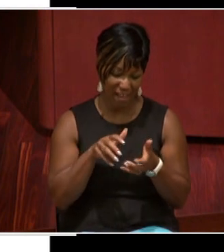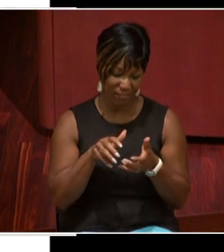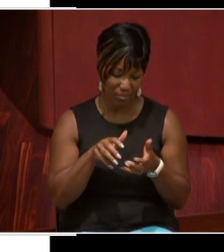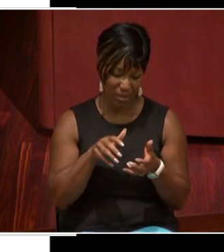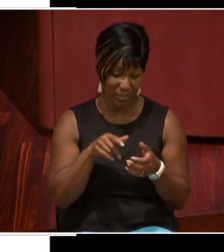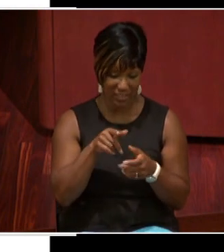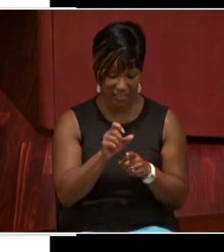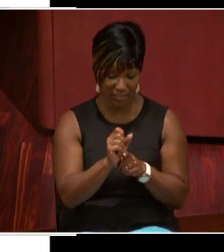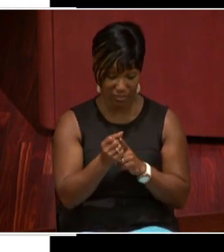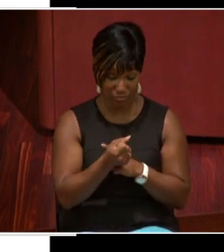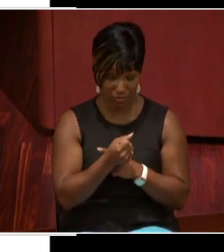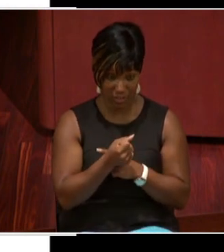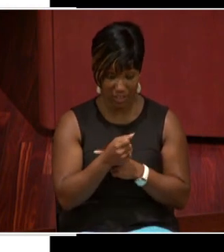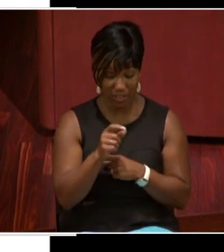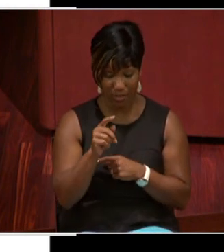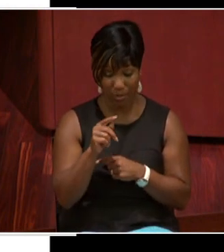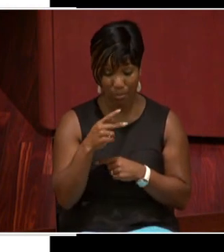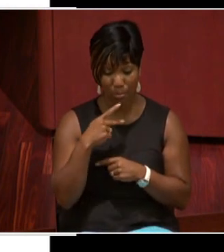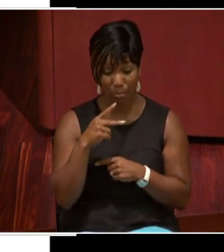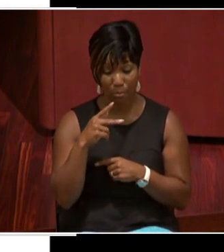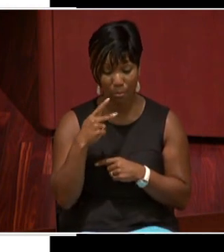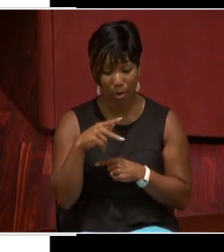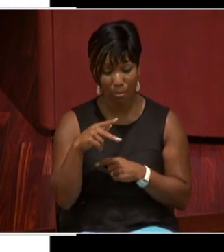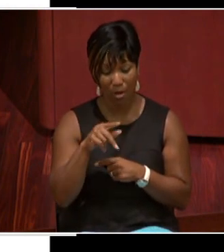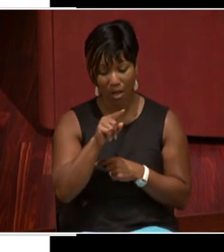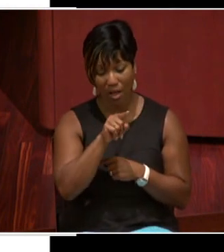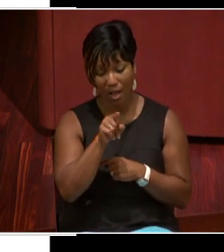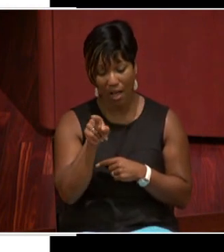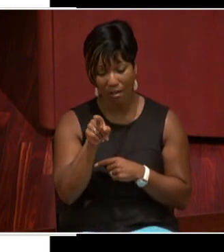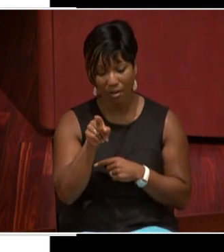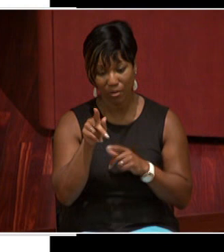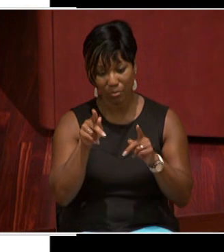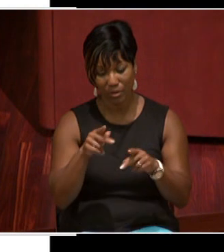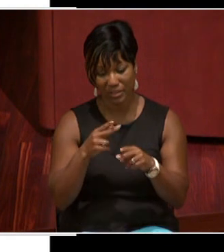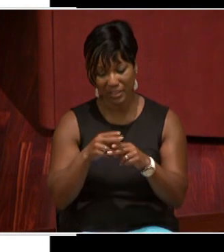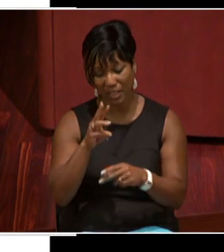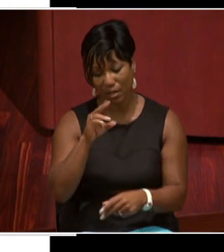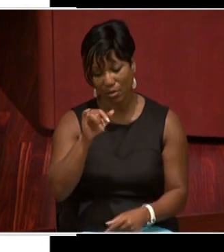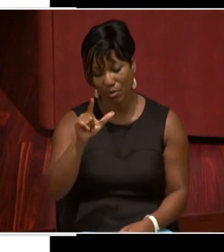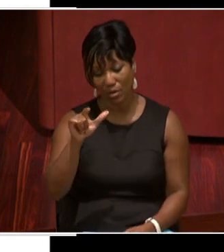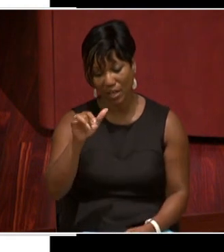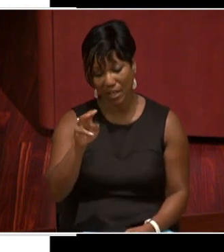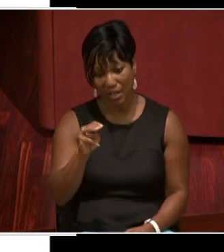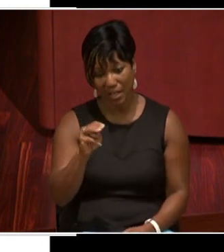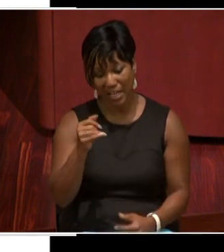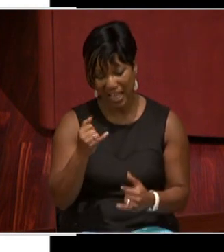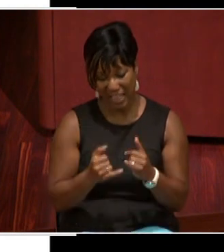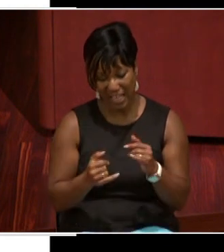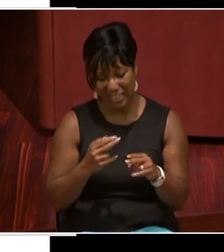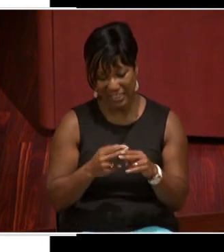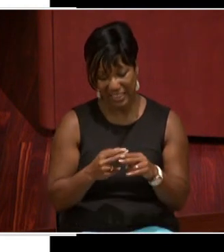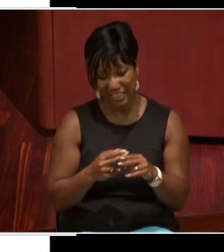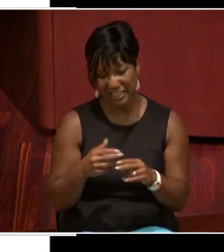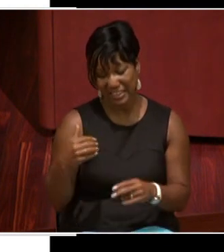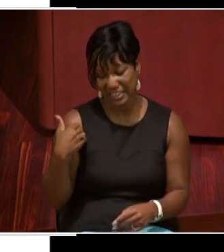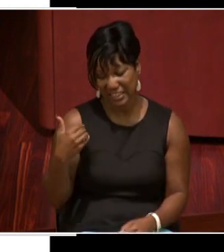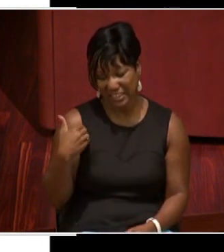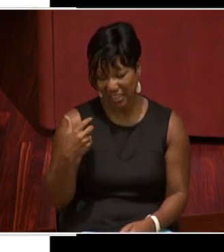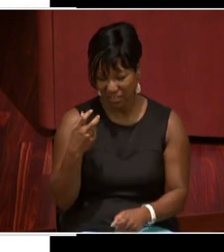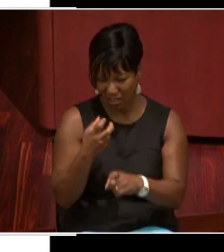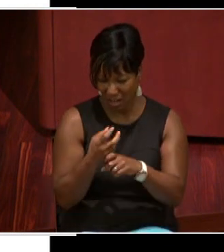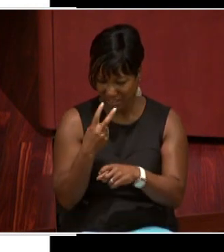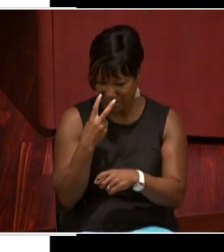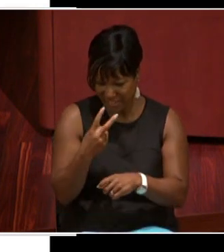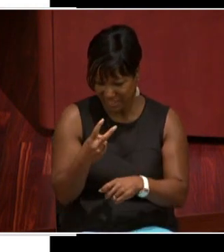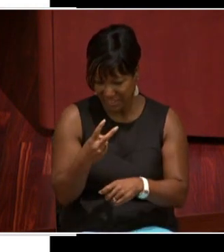particular case where you have that purple arrow, you have an individual by the name of William. The last name could be Young. It's a little hard to